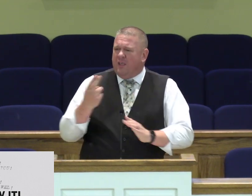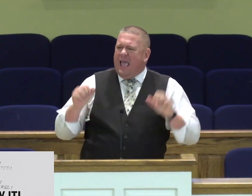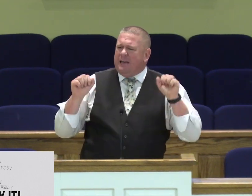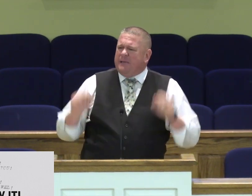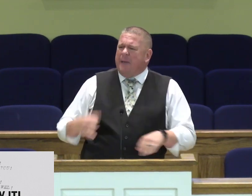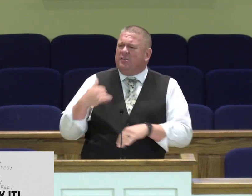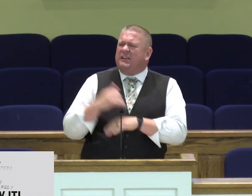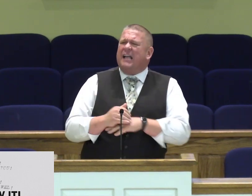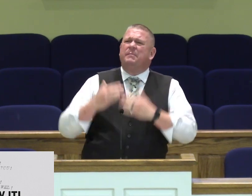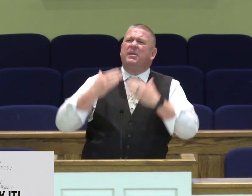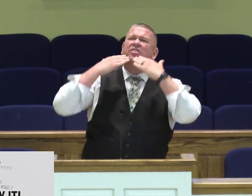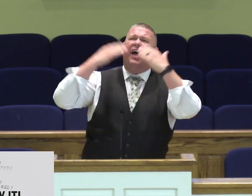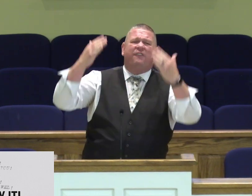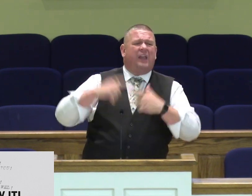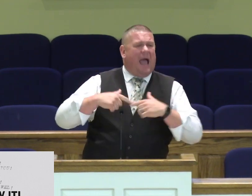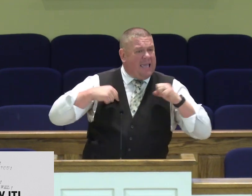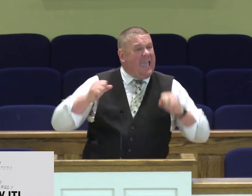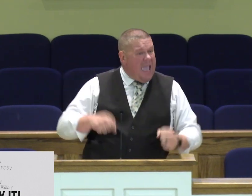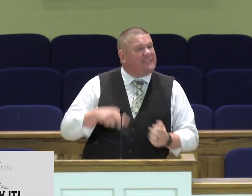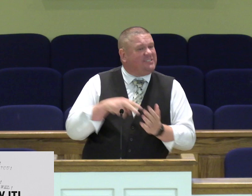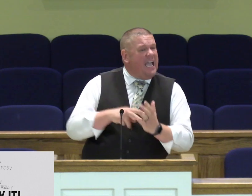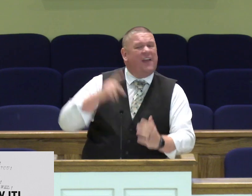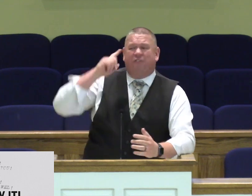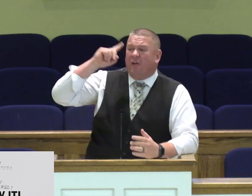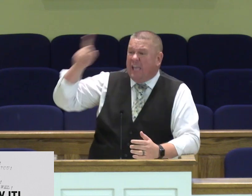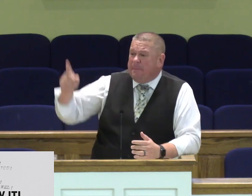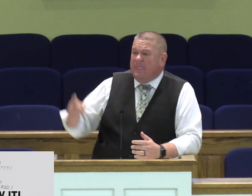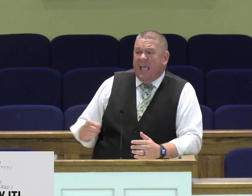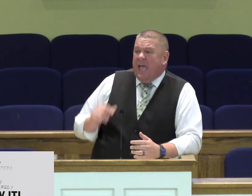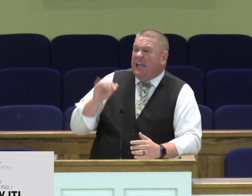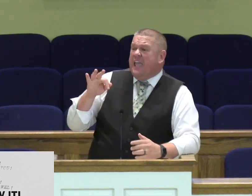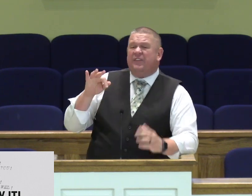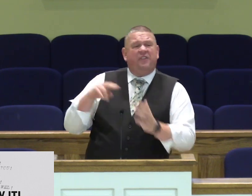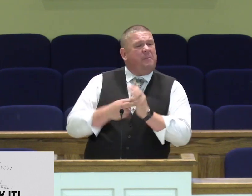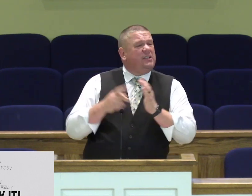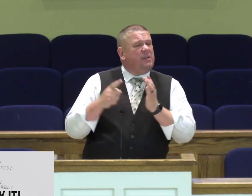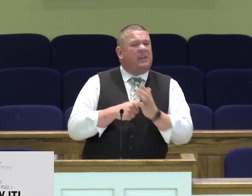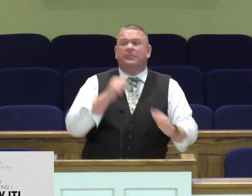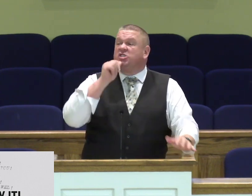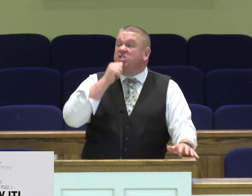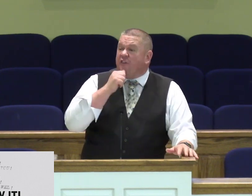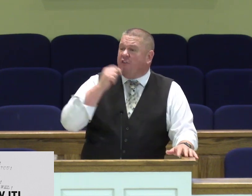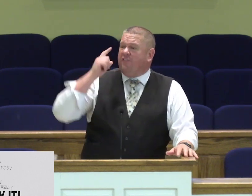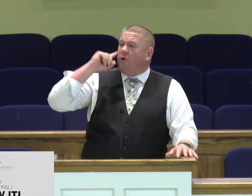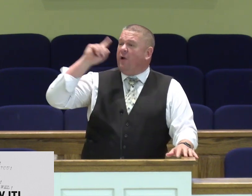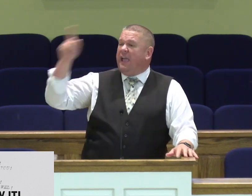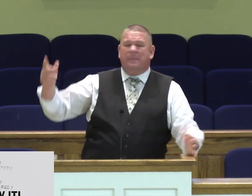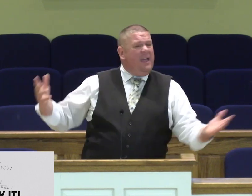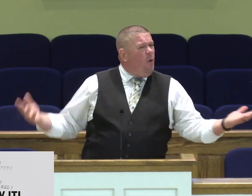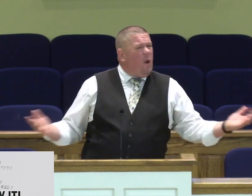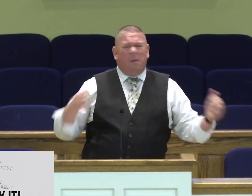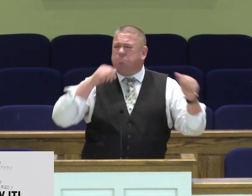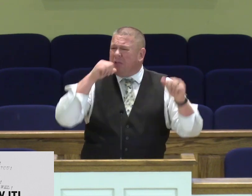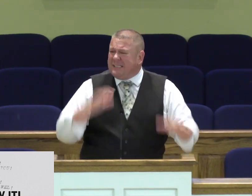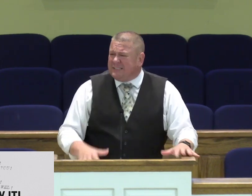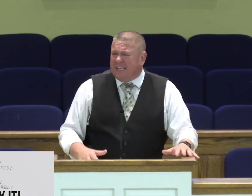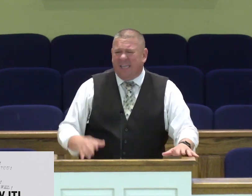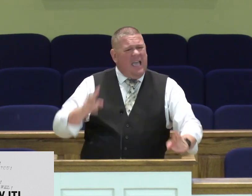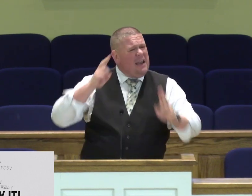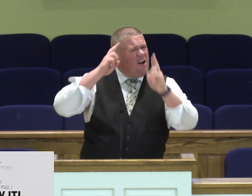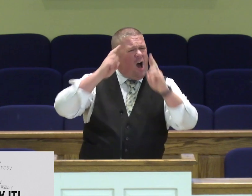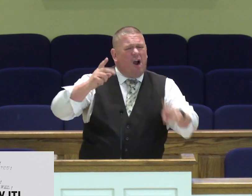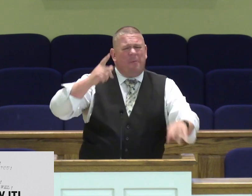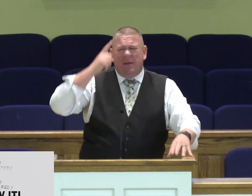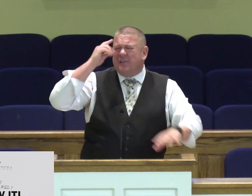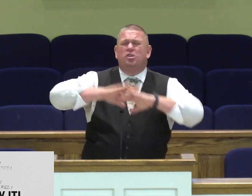truth. And to be able tonight to be thankful that I can stand for him. And even if it means sometimes suffering for him, what a blessing